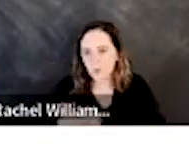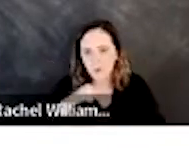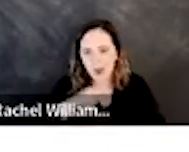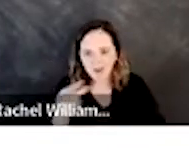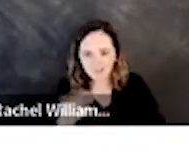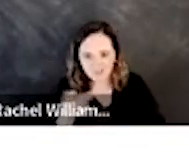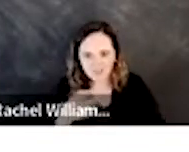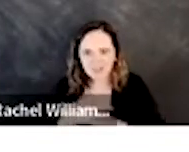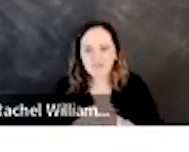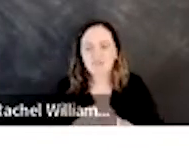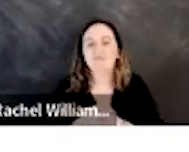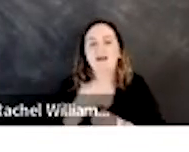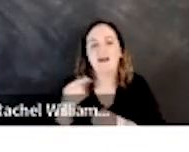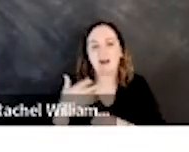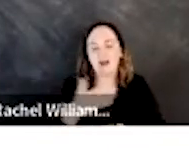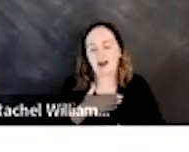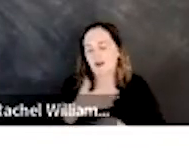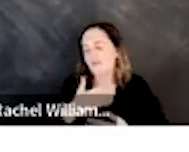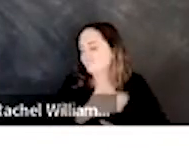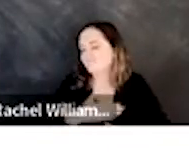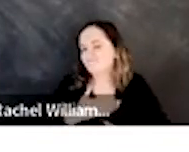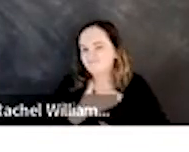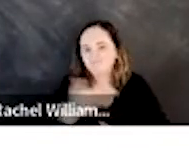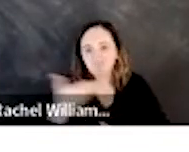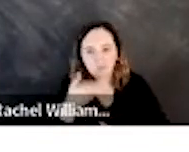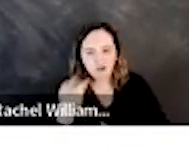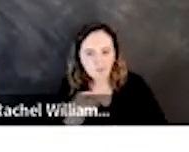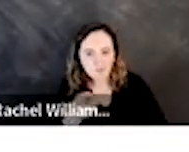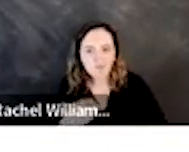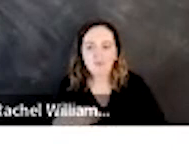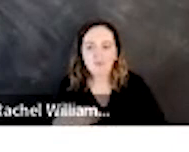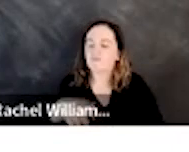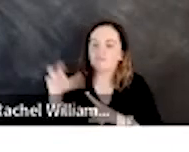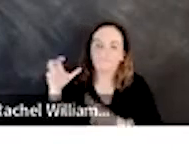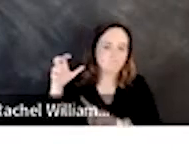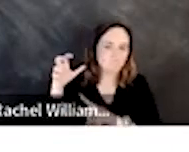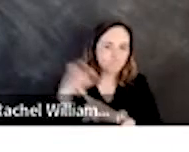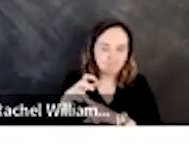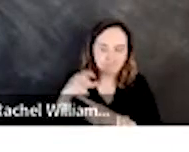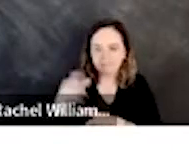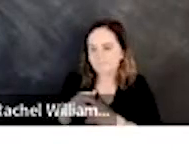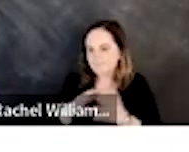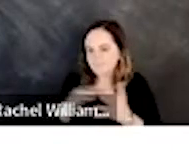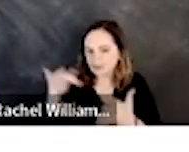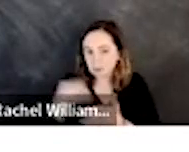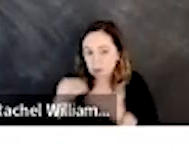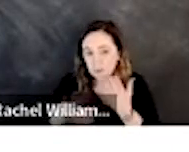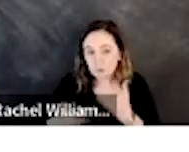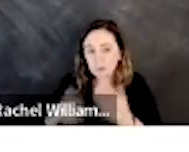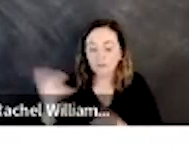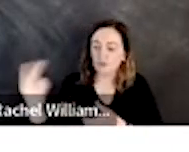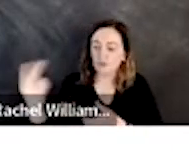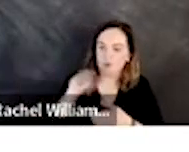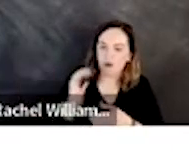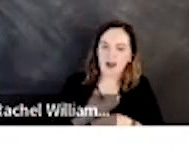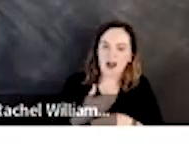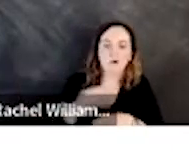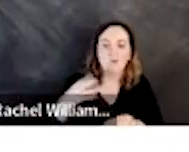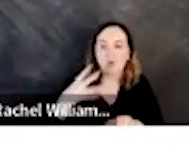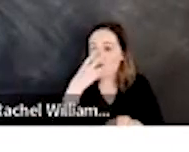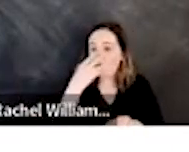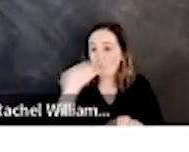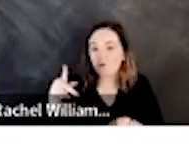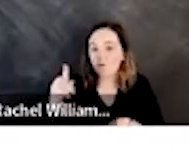and Dahlia. And it is my pleasure to welcome such outstanding scholars to the Wolfpack family.